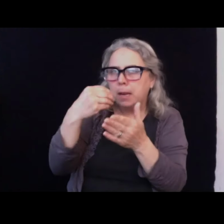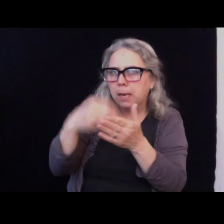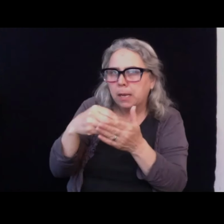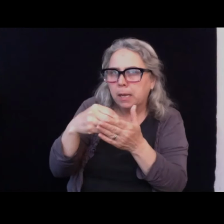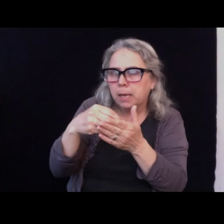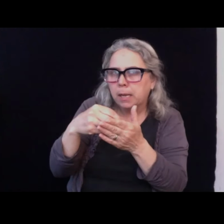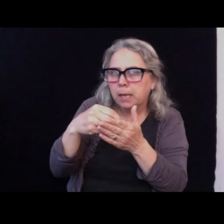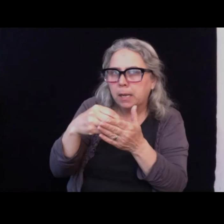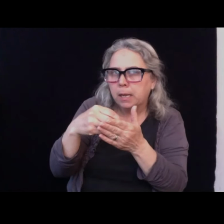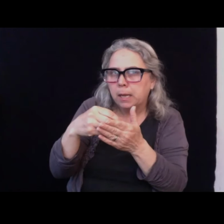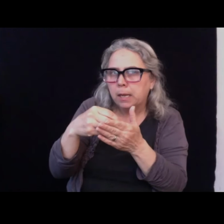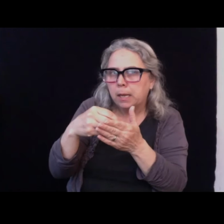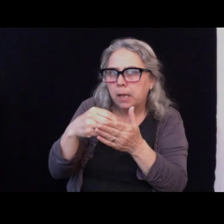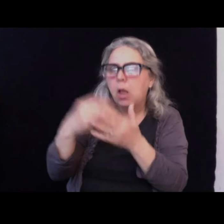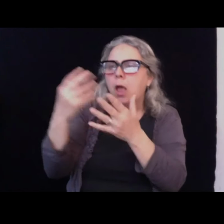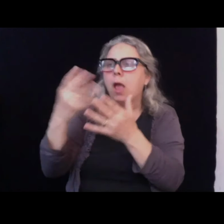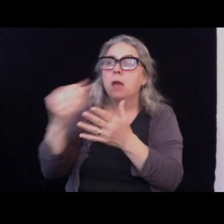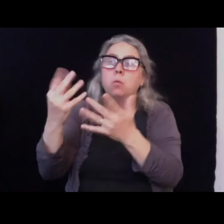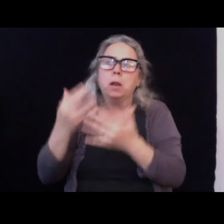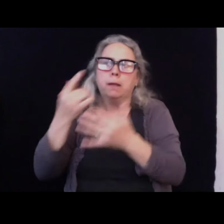are waiting for a provider?